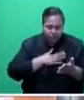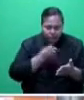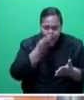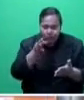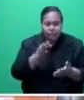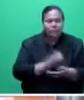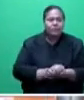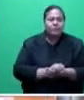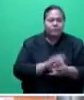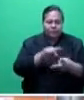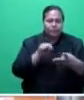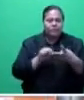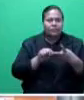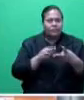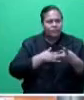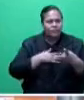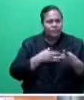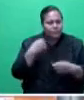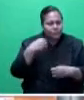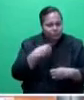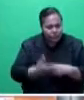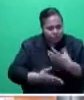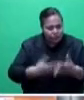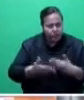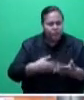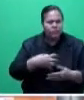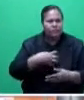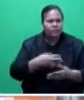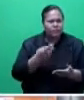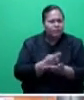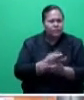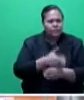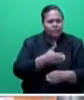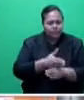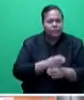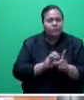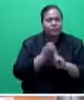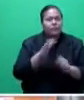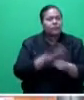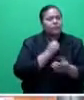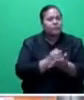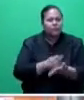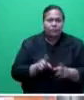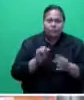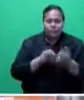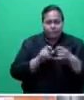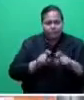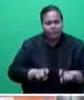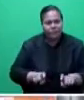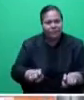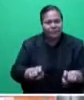both of which are intended to provide a more realistic work environment in conditions to ensure sustainability of jobs and businesses